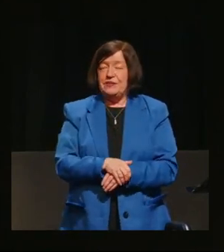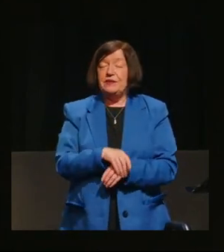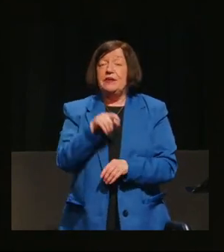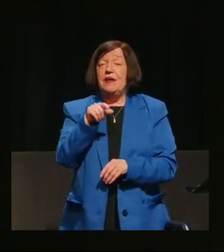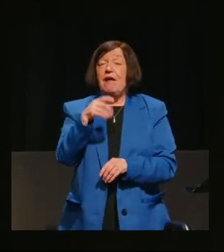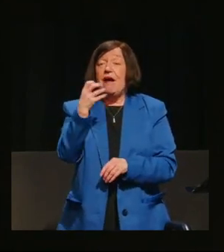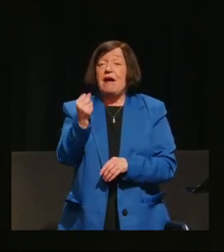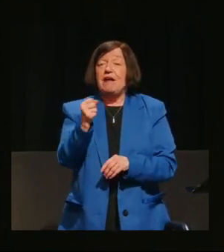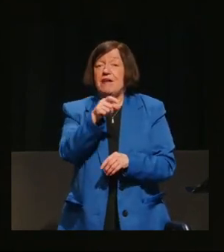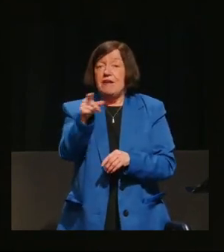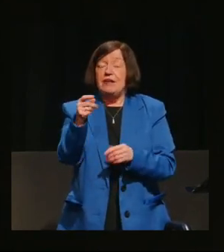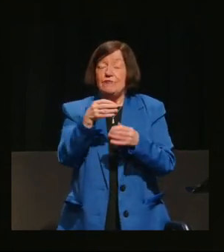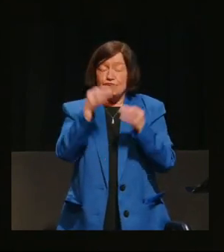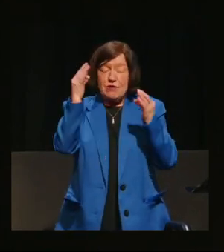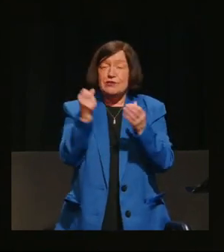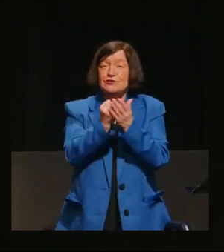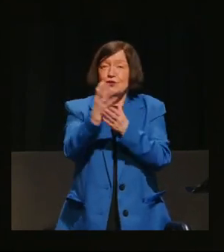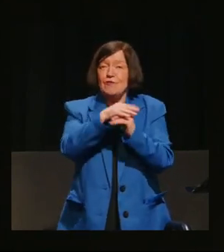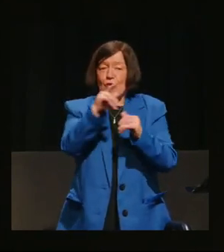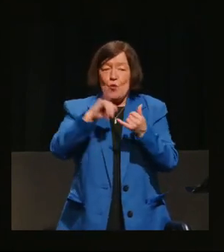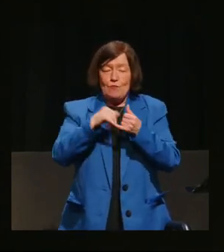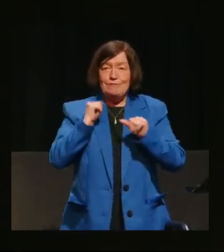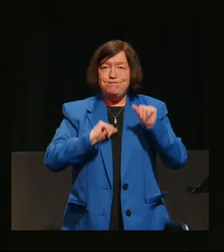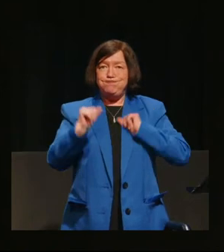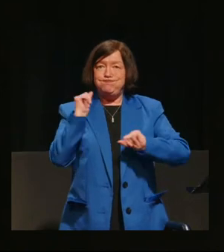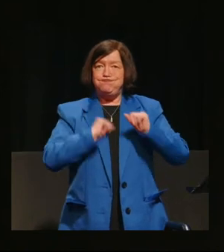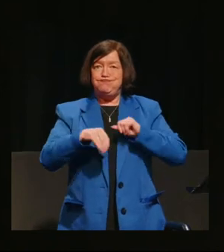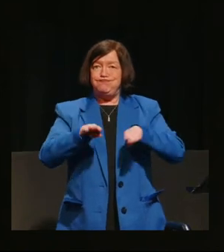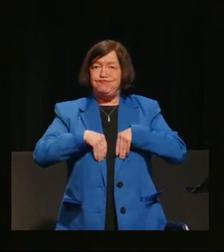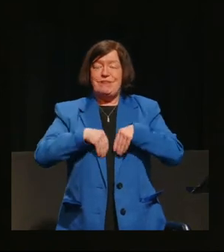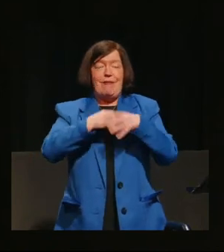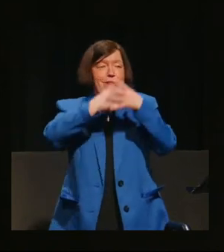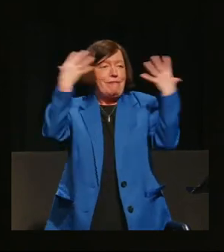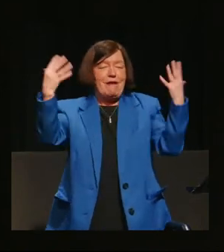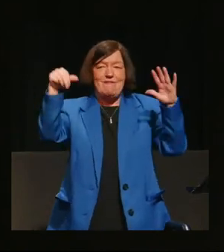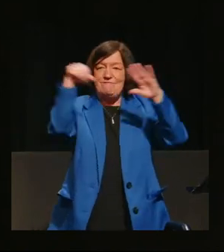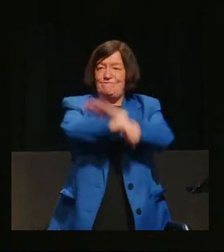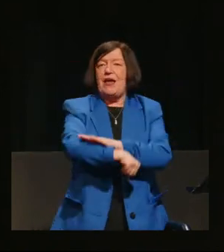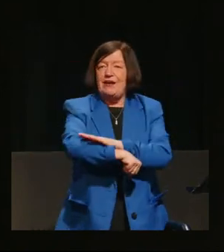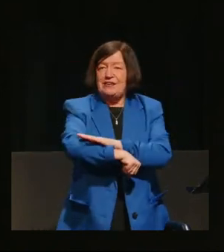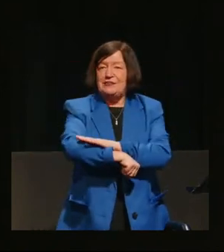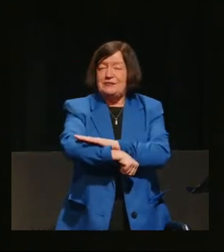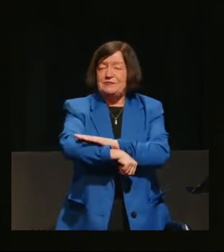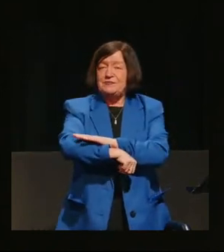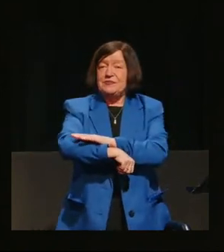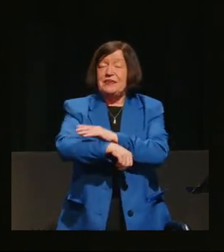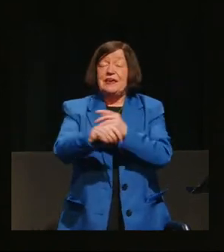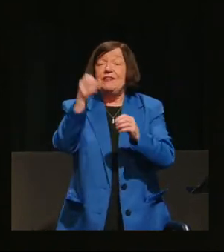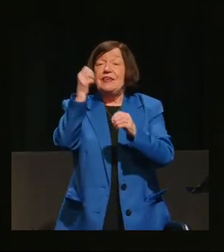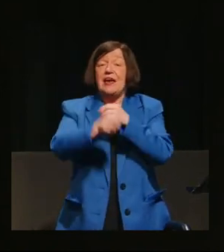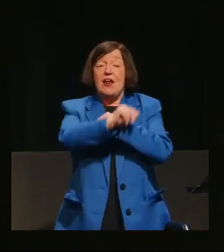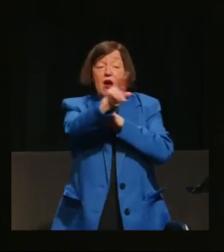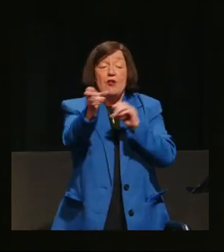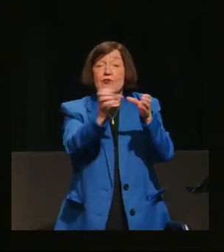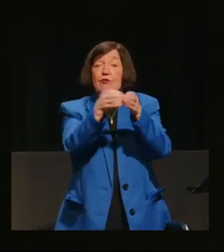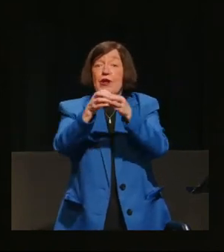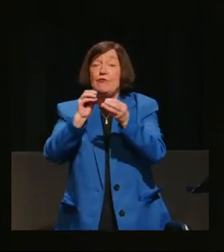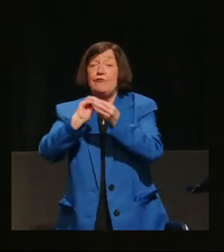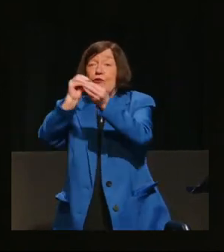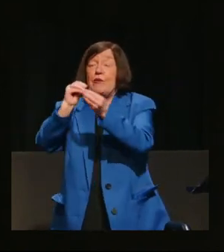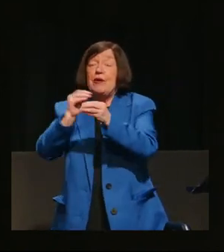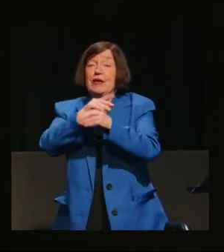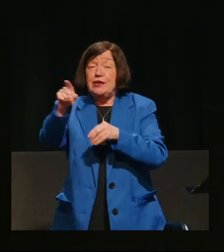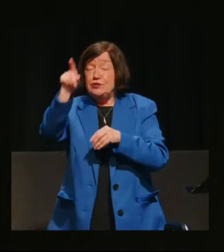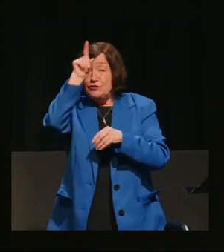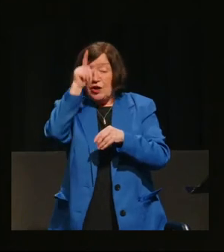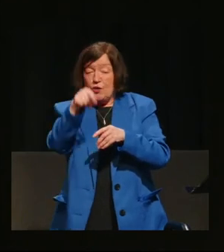are heroic stories of resistance, most of them failed. In the end, all of the ghettos created by the Nazis